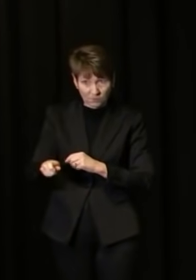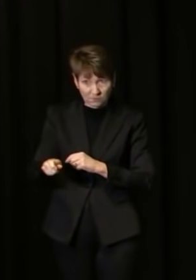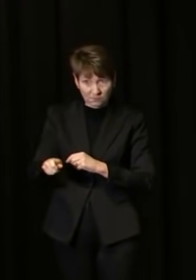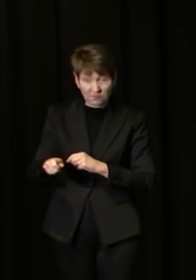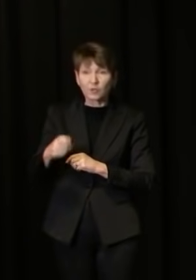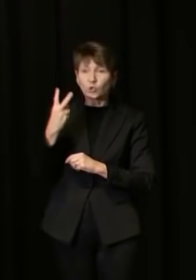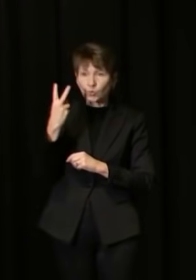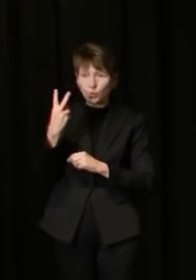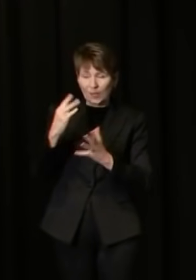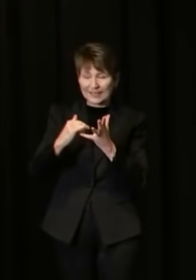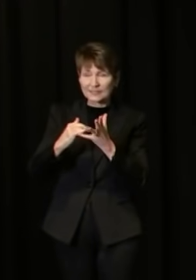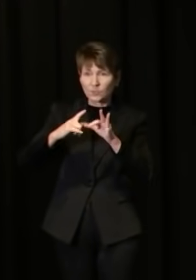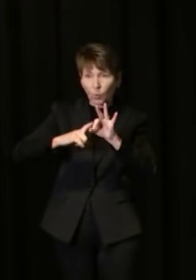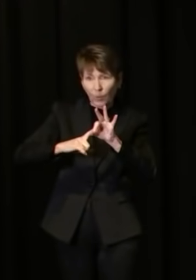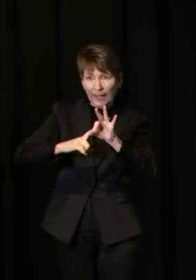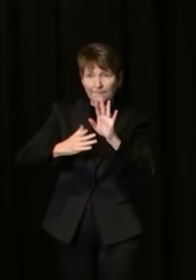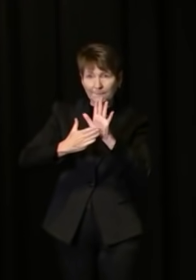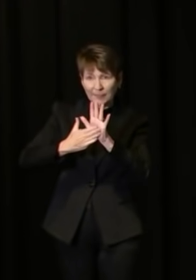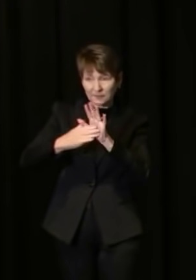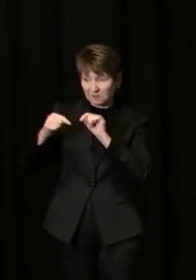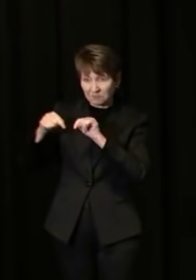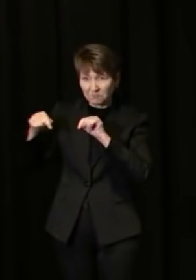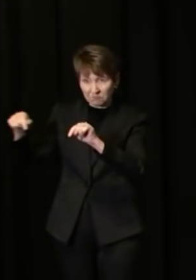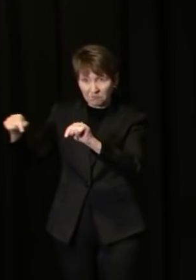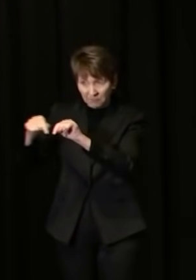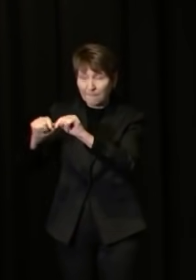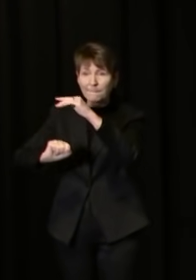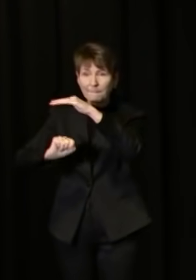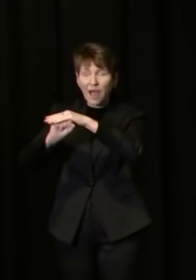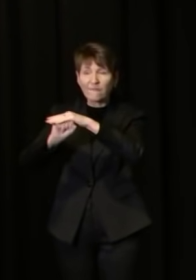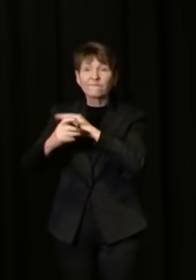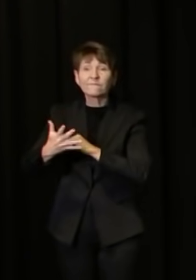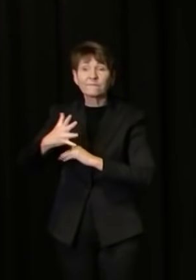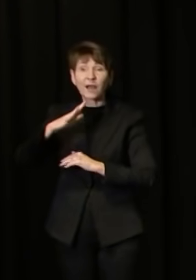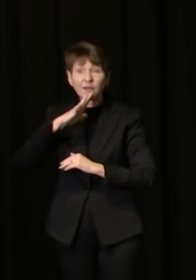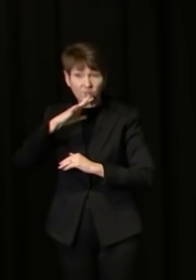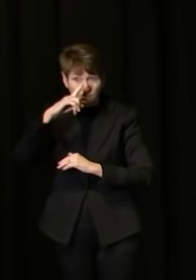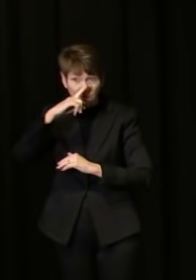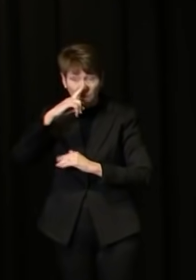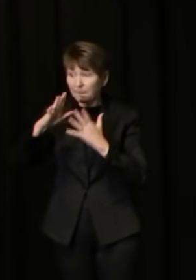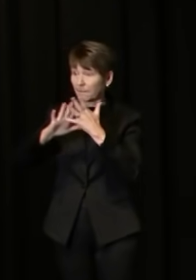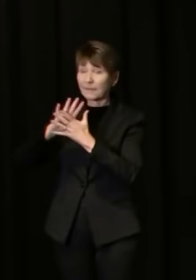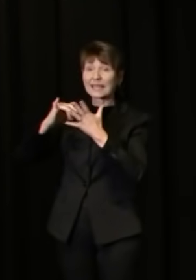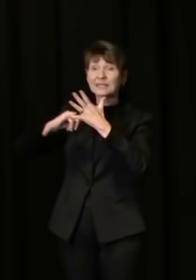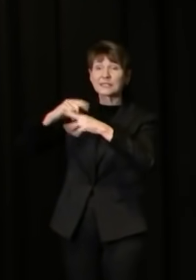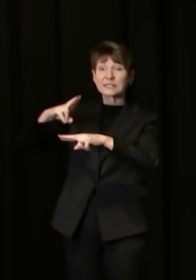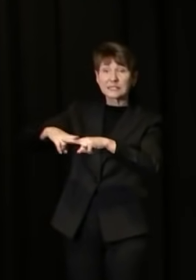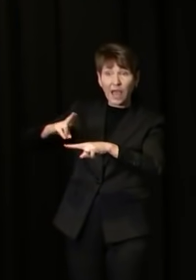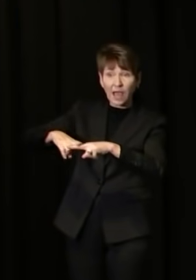2 square metre limit up to the 500 people limit, where both staff and patrons are fully